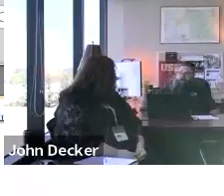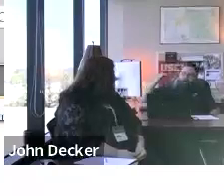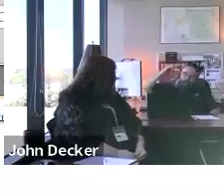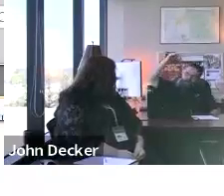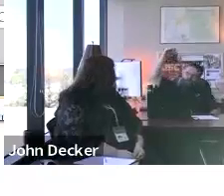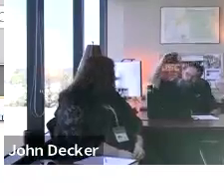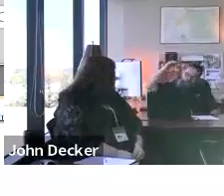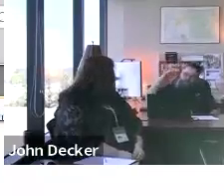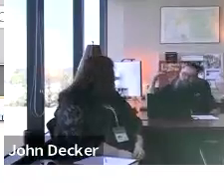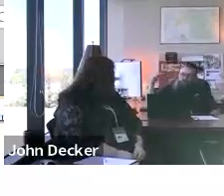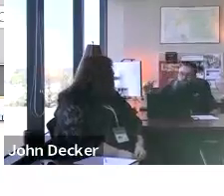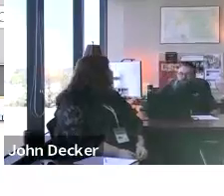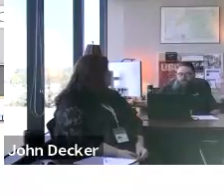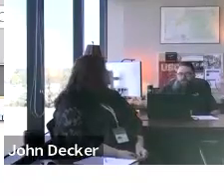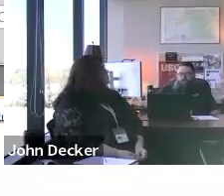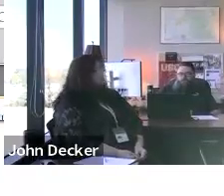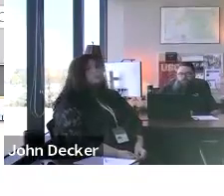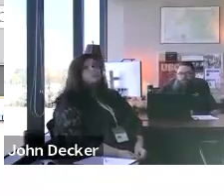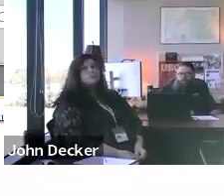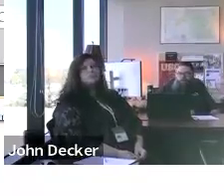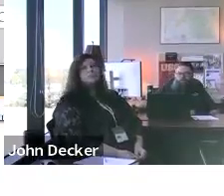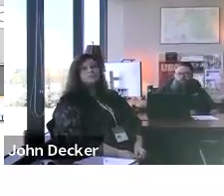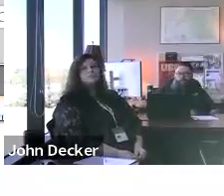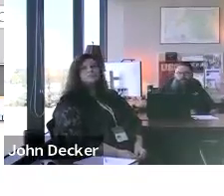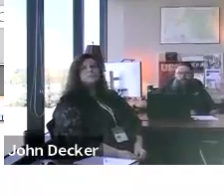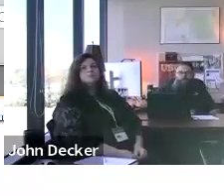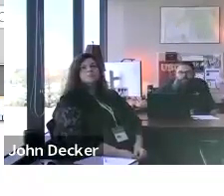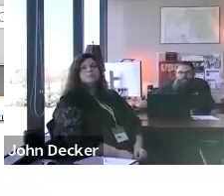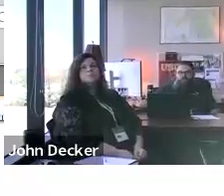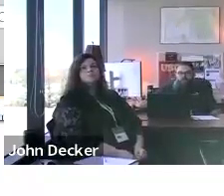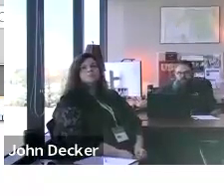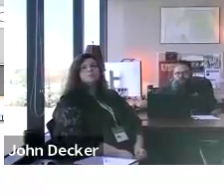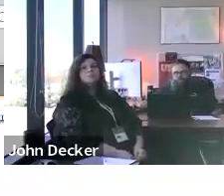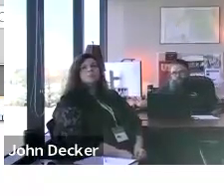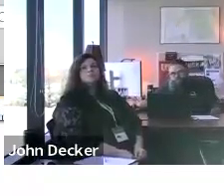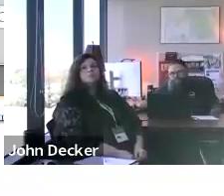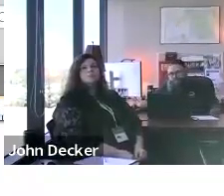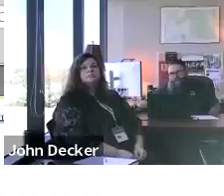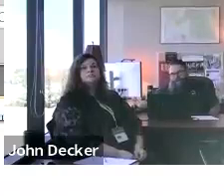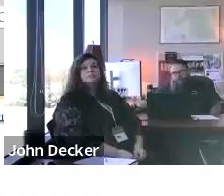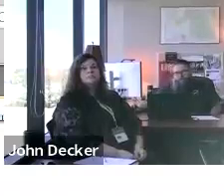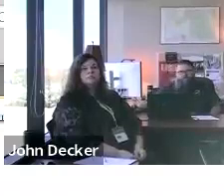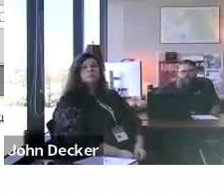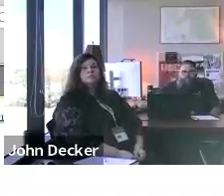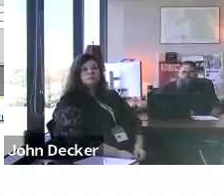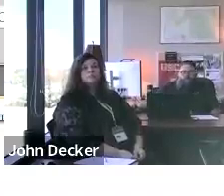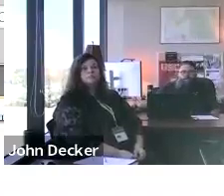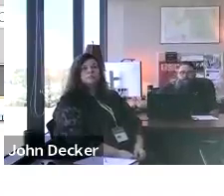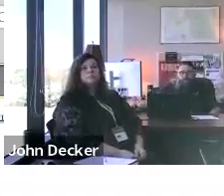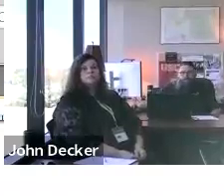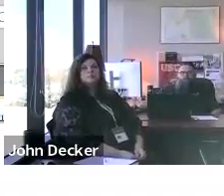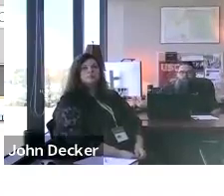services, aligned with those models that have been developed. And some service providers, it's already started to happen because